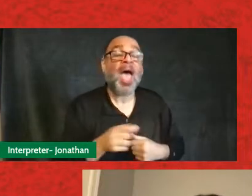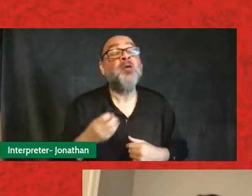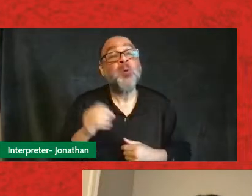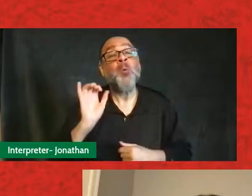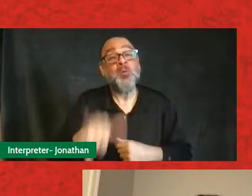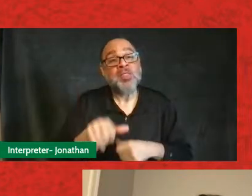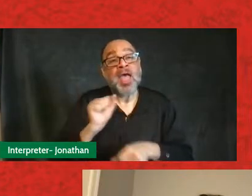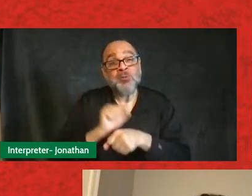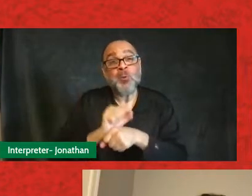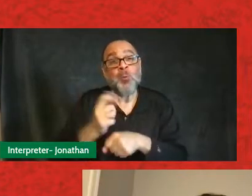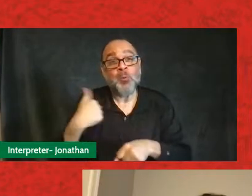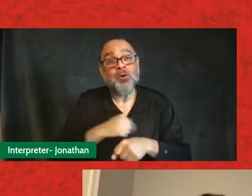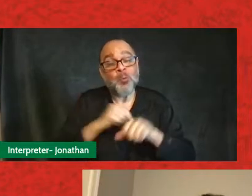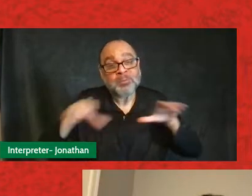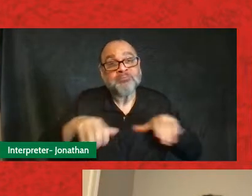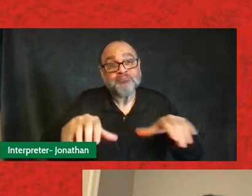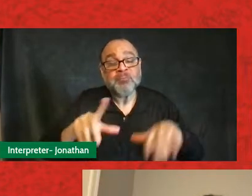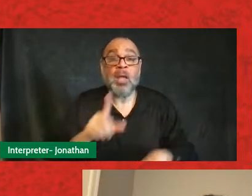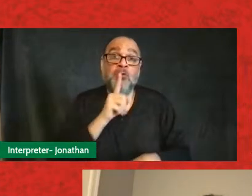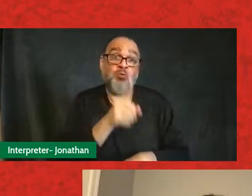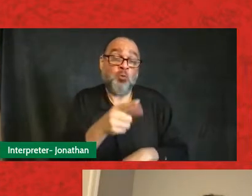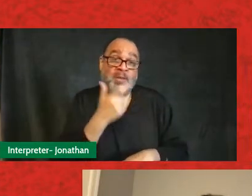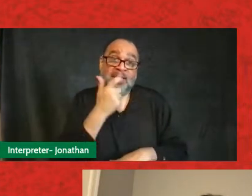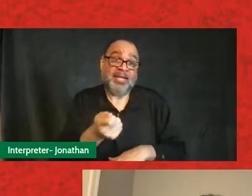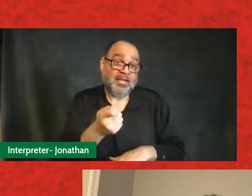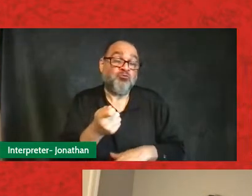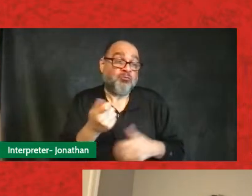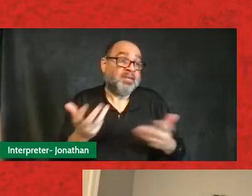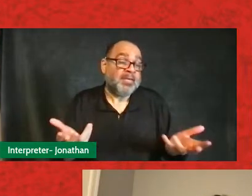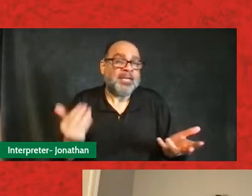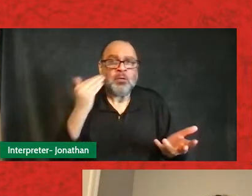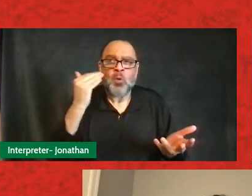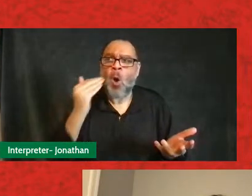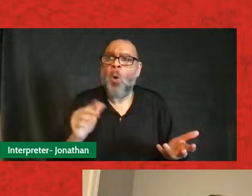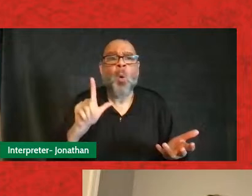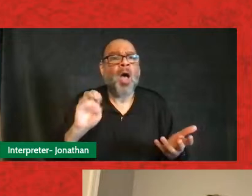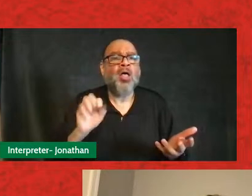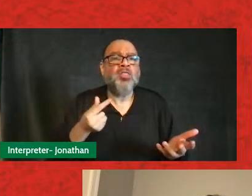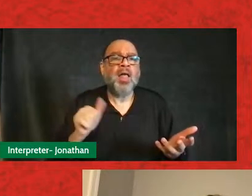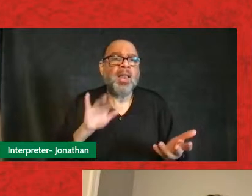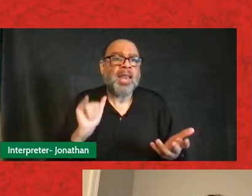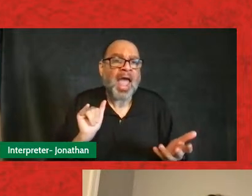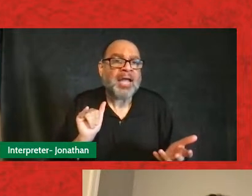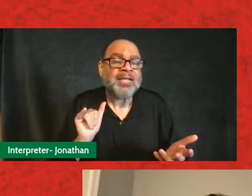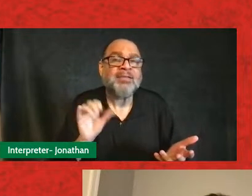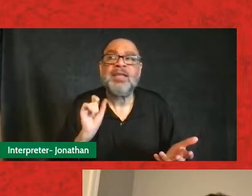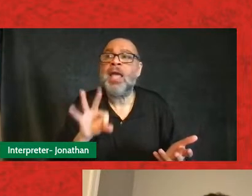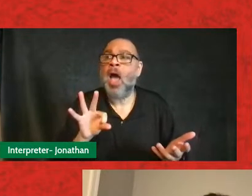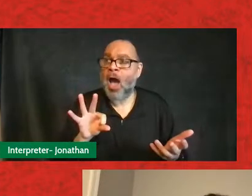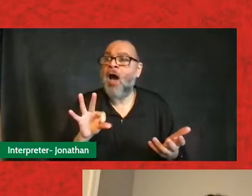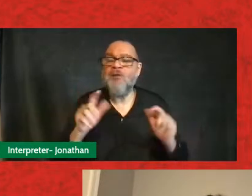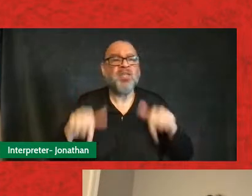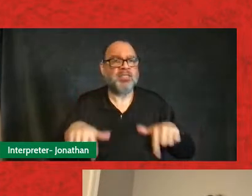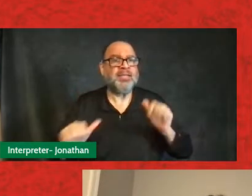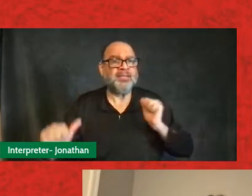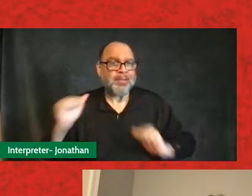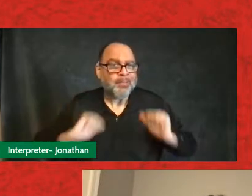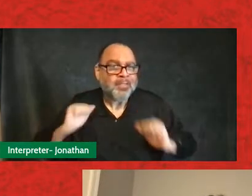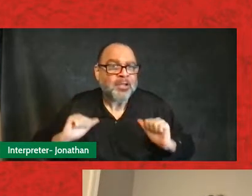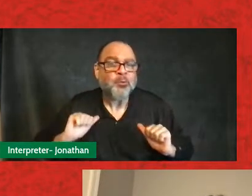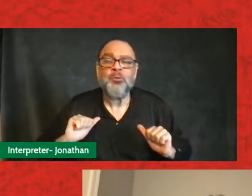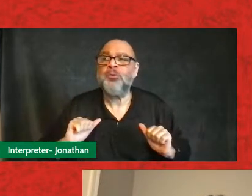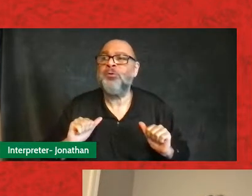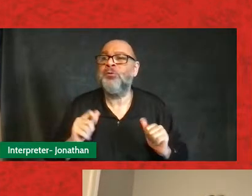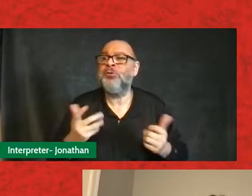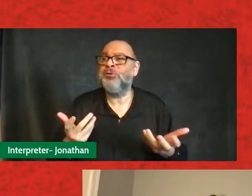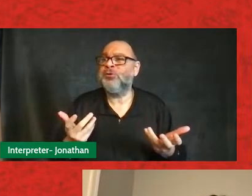that's the work that we're up to, and it's really interesting to think about the kind of legacy of this theater, and you